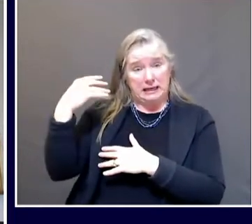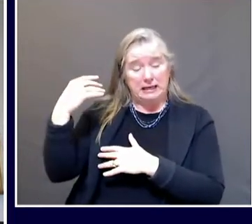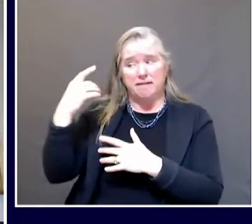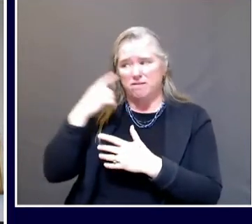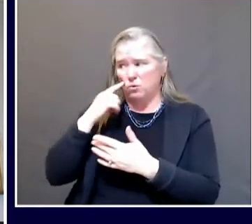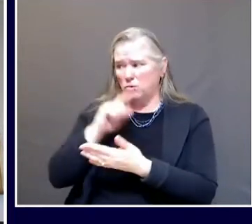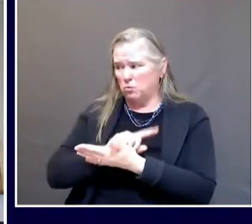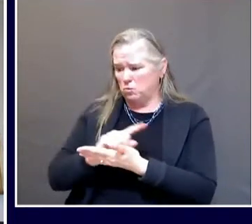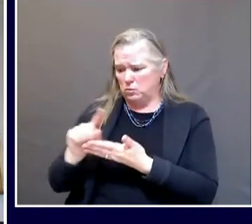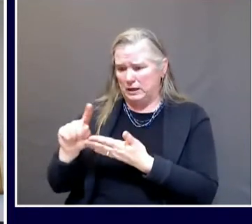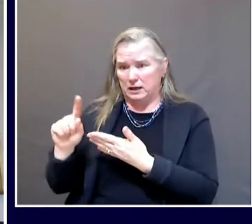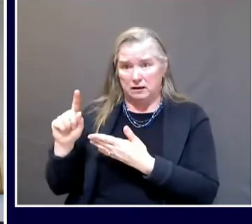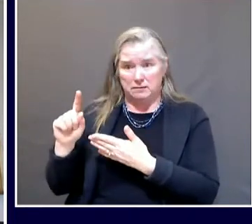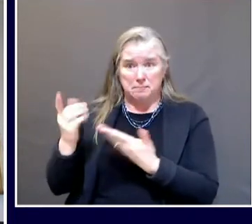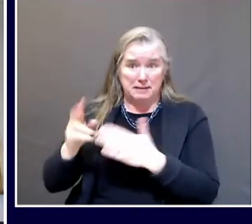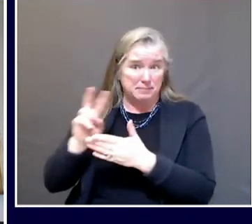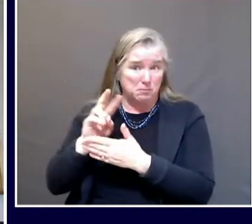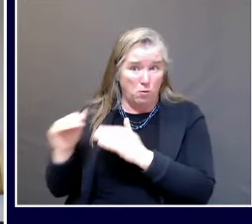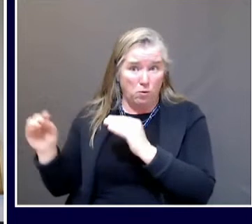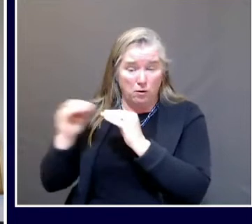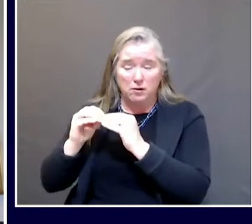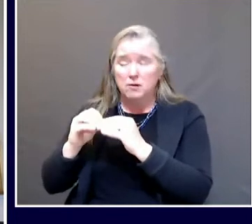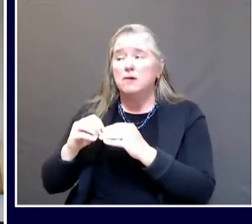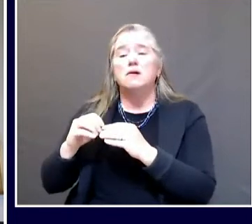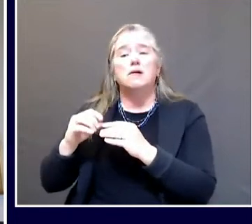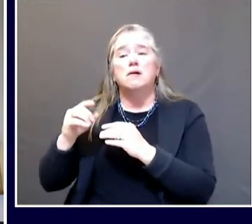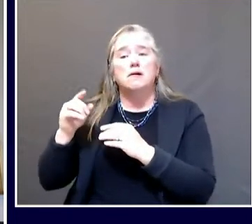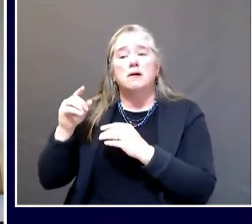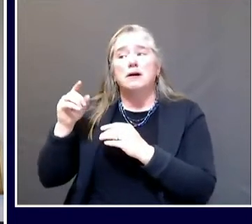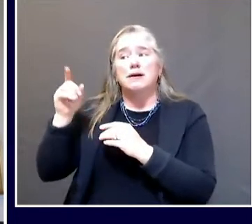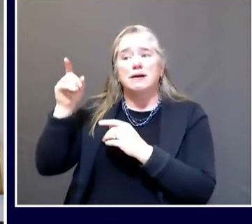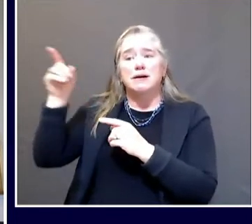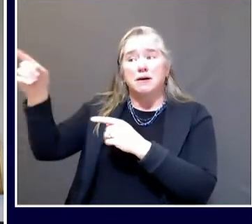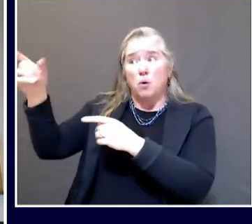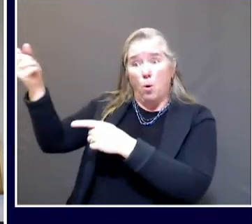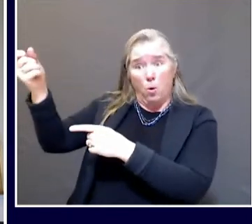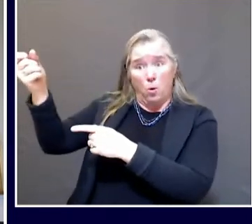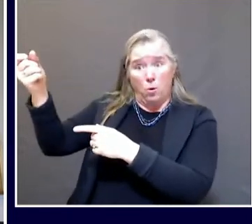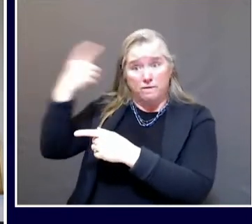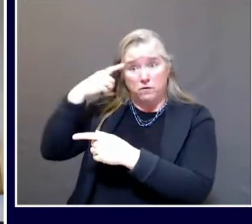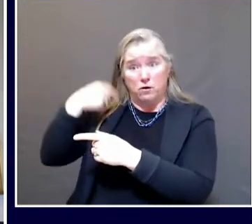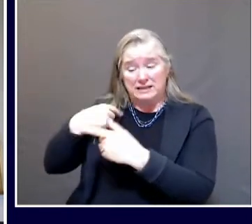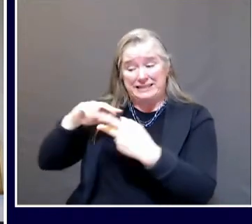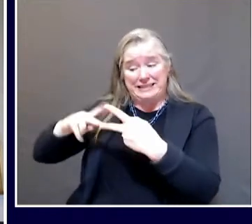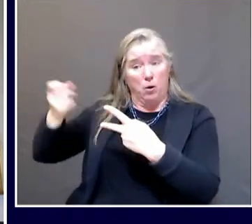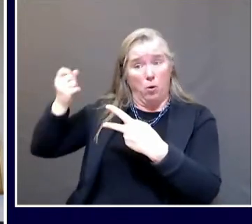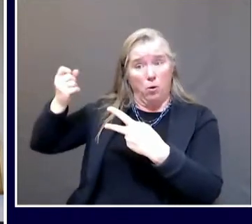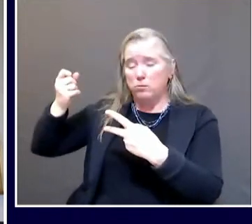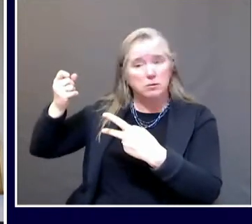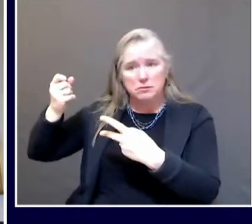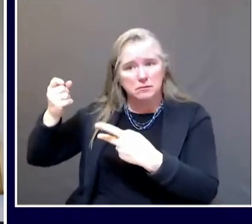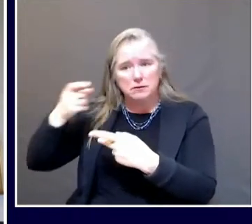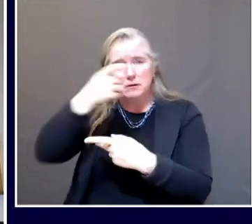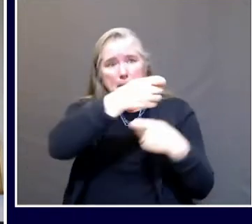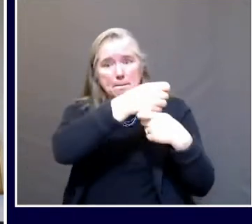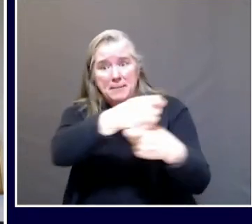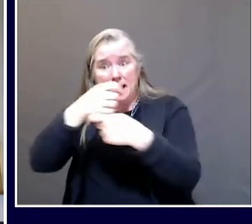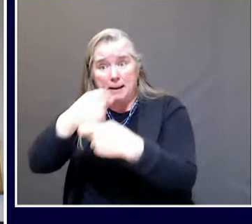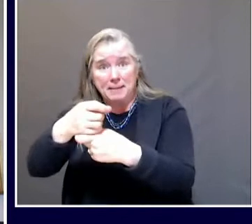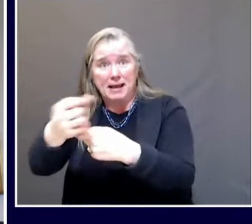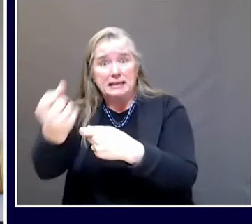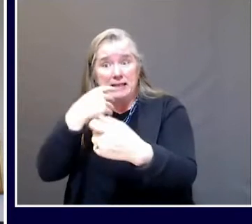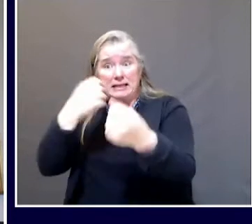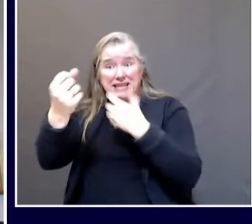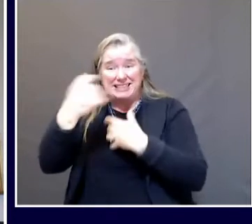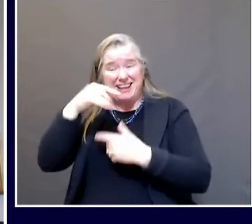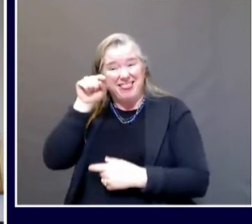a week were already those that were coming off the production line, as opposed to those that were coming off the